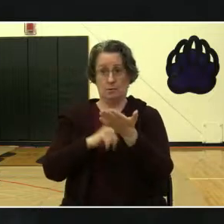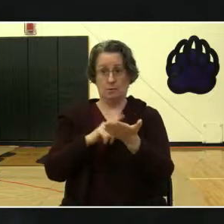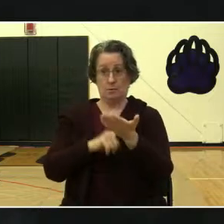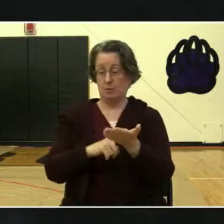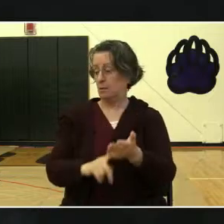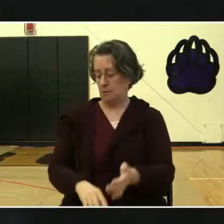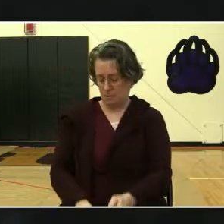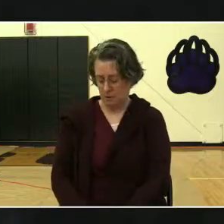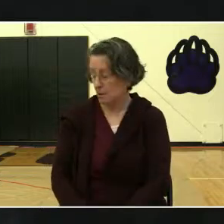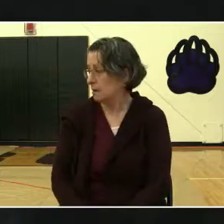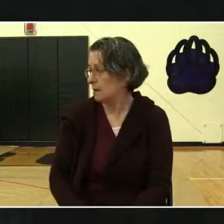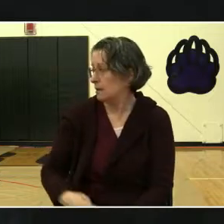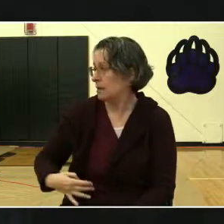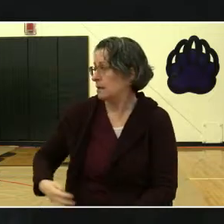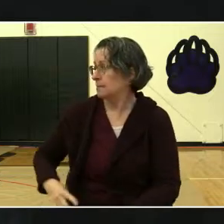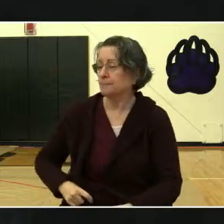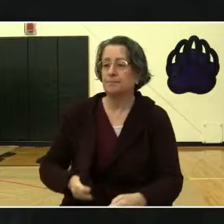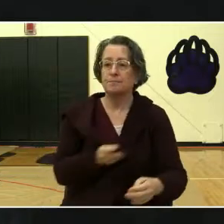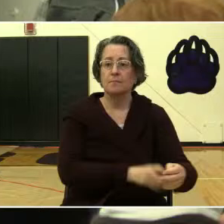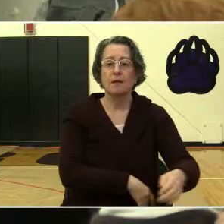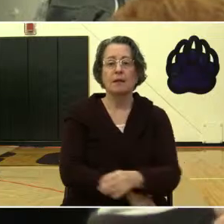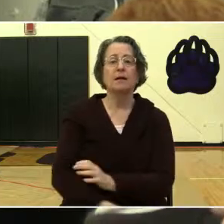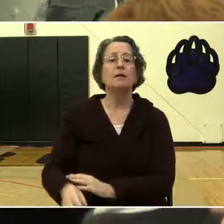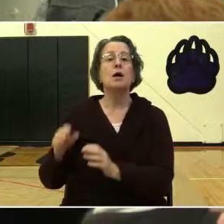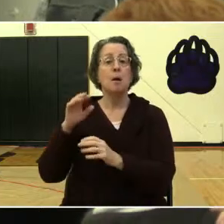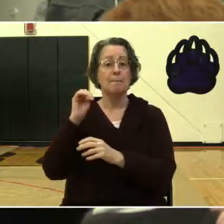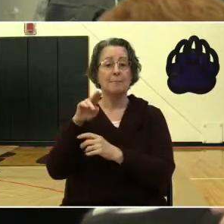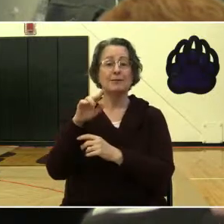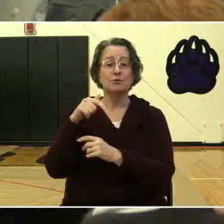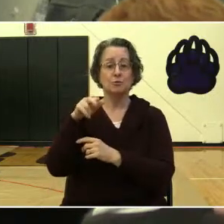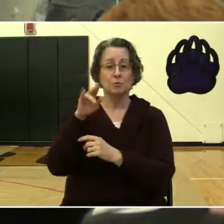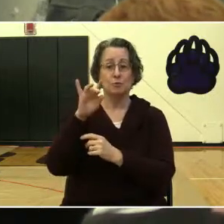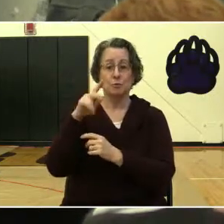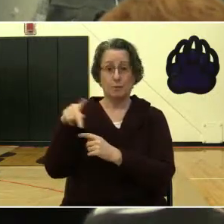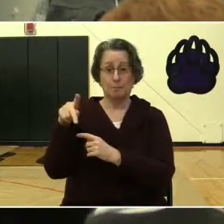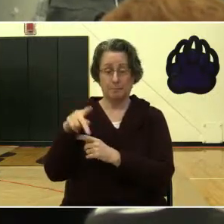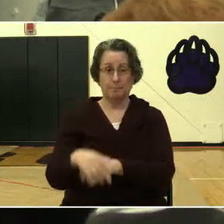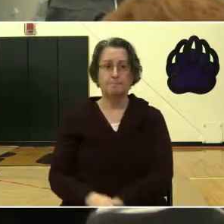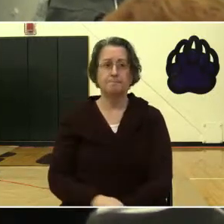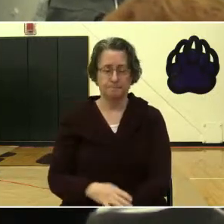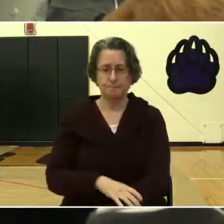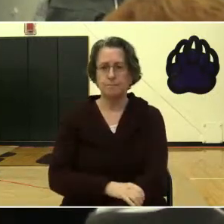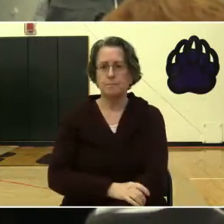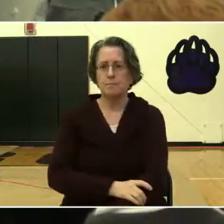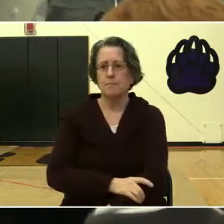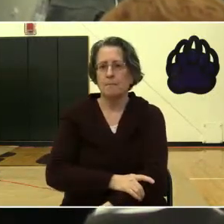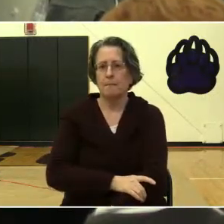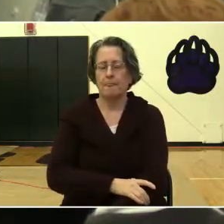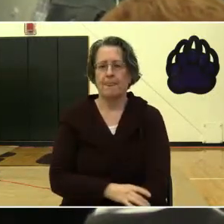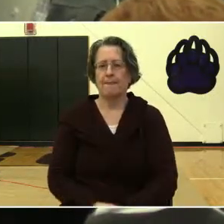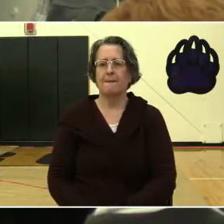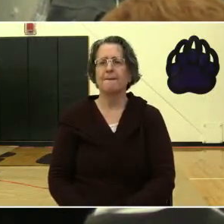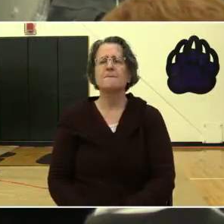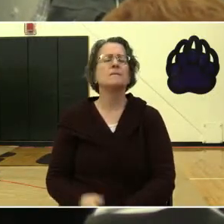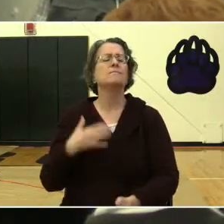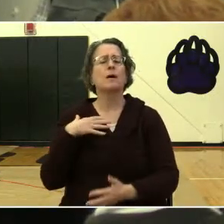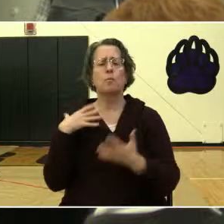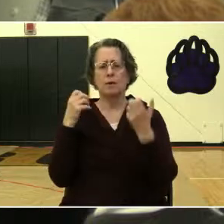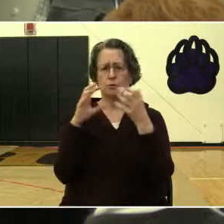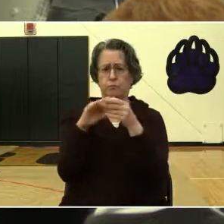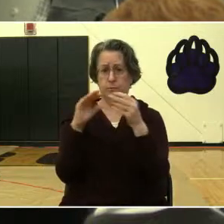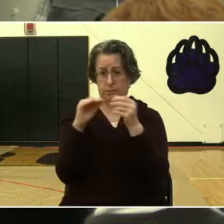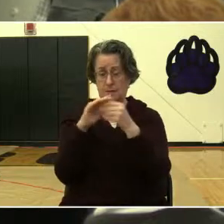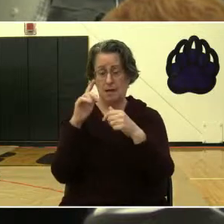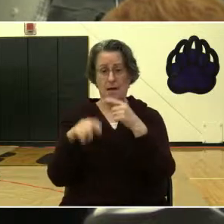discussion Mr quip sorry it's hard to be seen over here um I just want to kind of speak to the arer expenditures